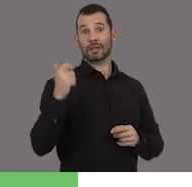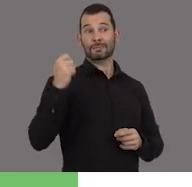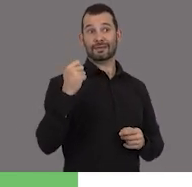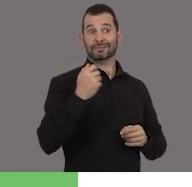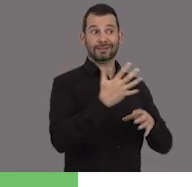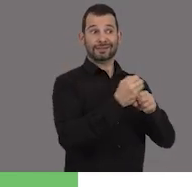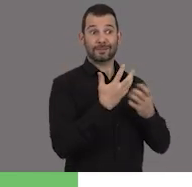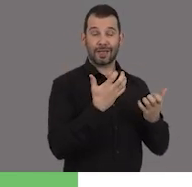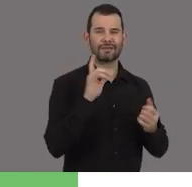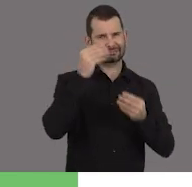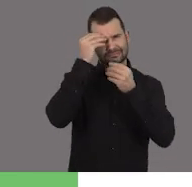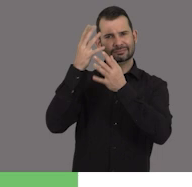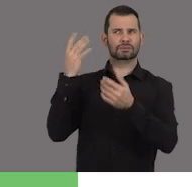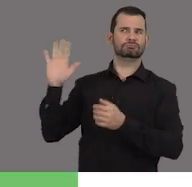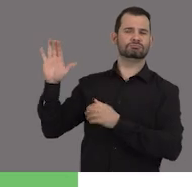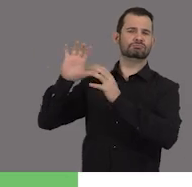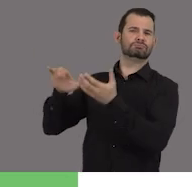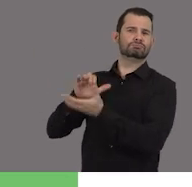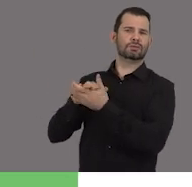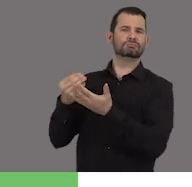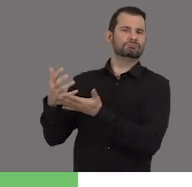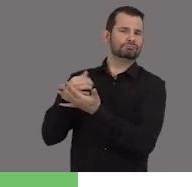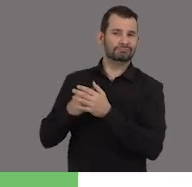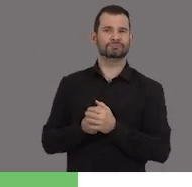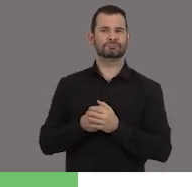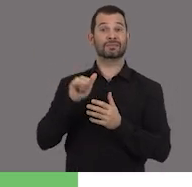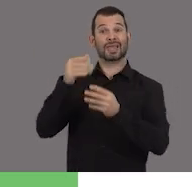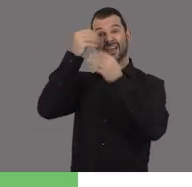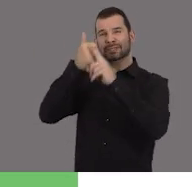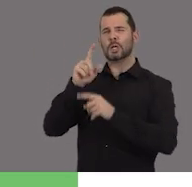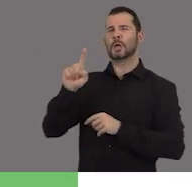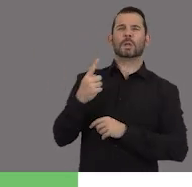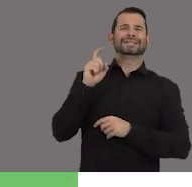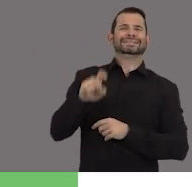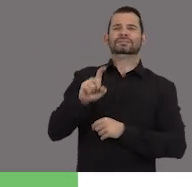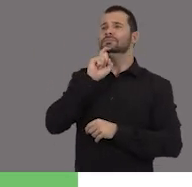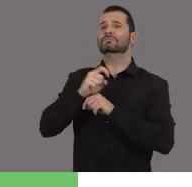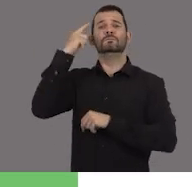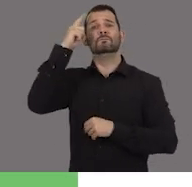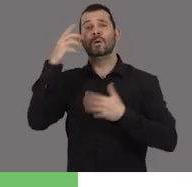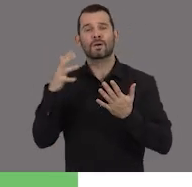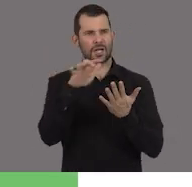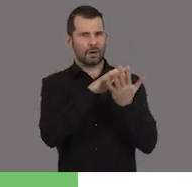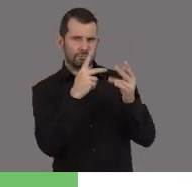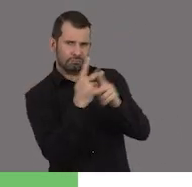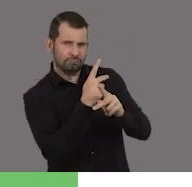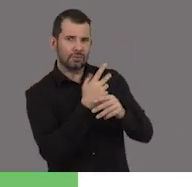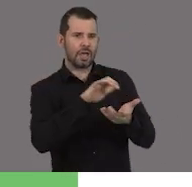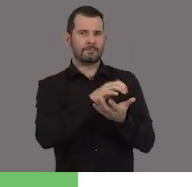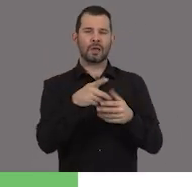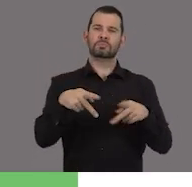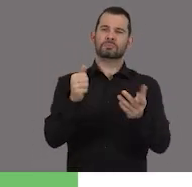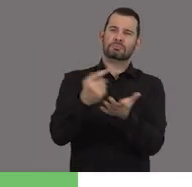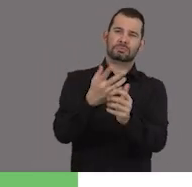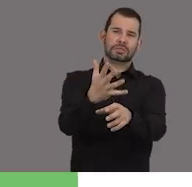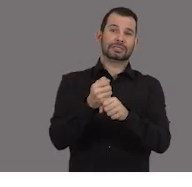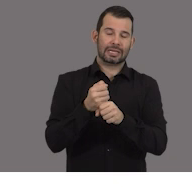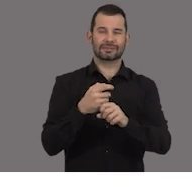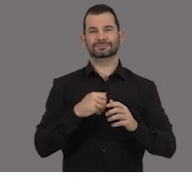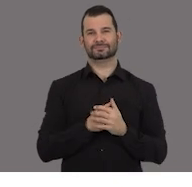the Canada Child Benefit. This information is only needed to calculate the amount you're entitled to